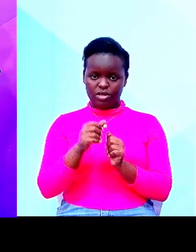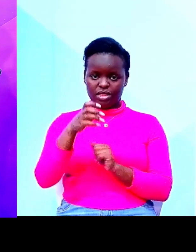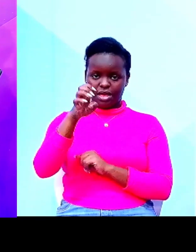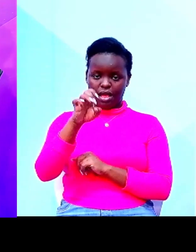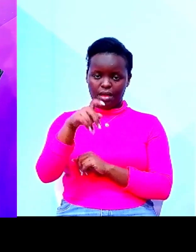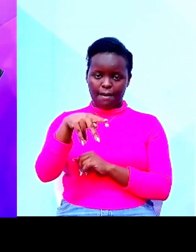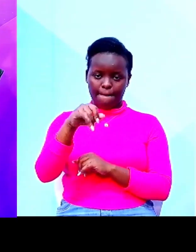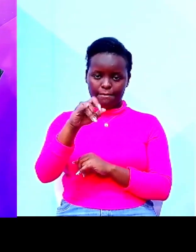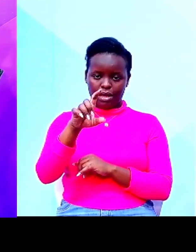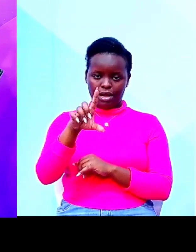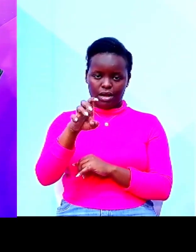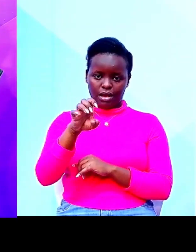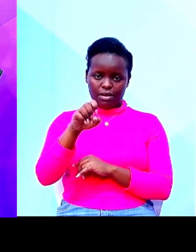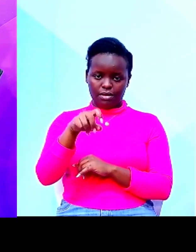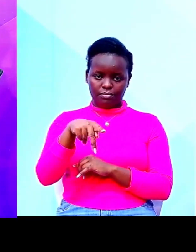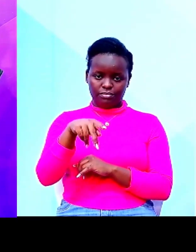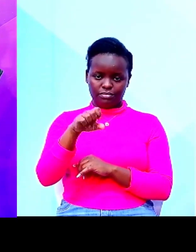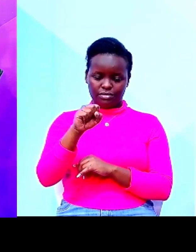So when